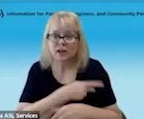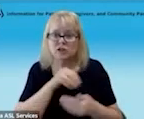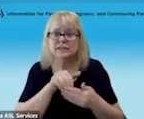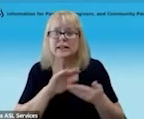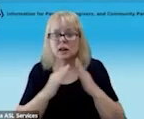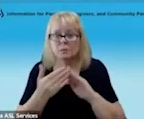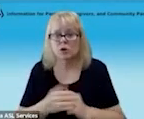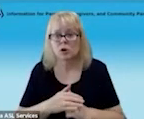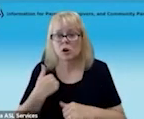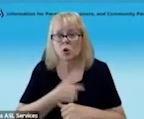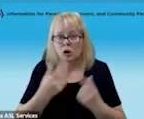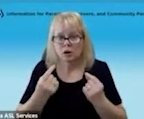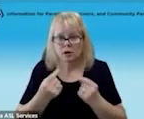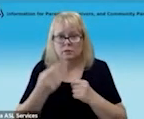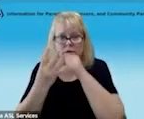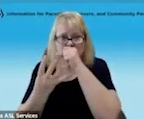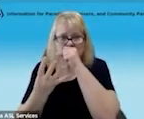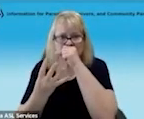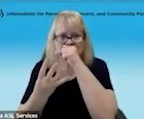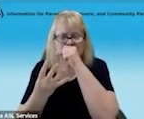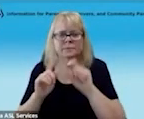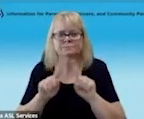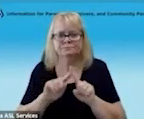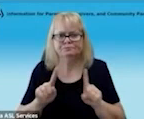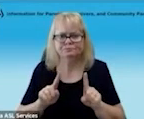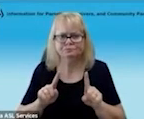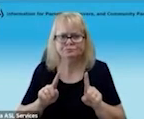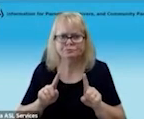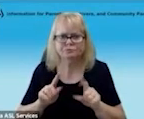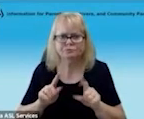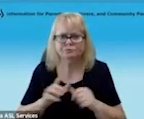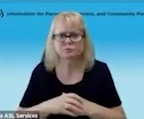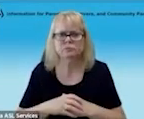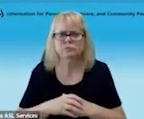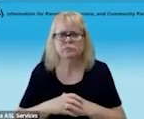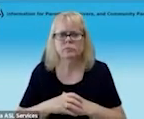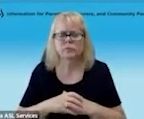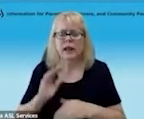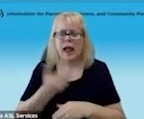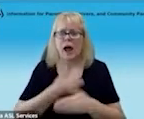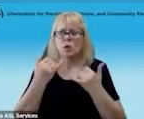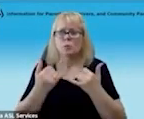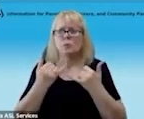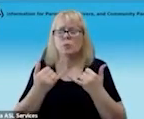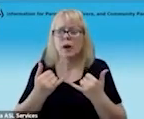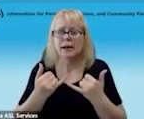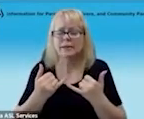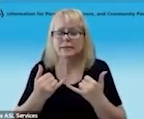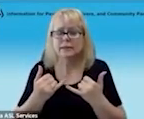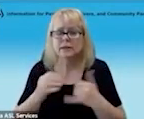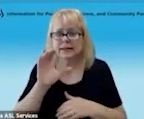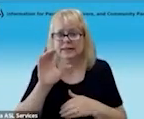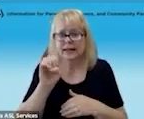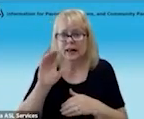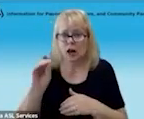We put a lot of emphasis on communication. Communication not only with our staff, but also with our customer owners and patients and community. We